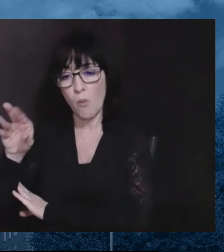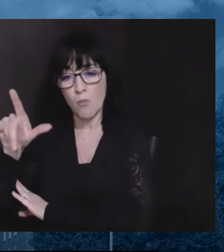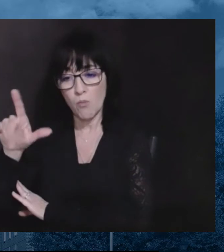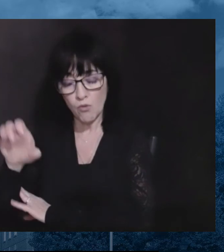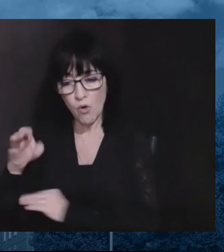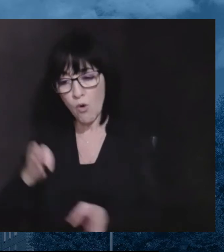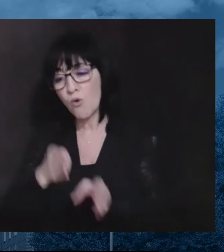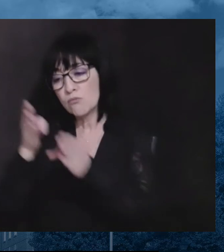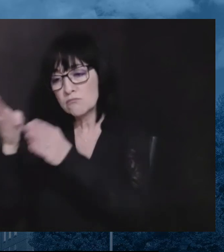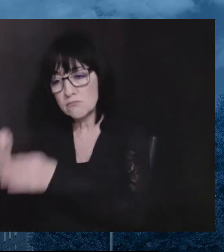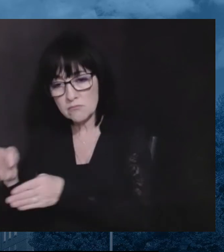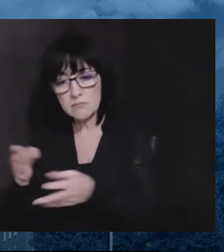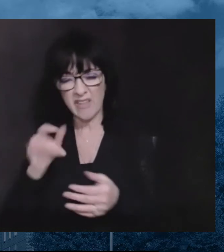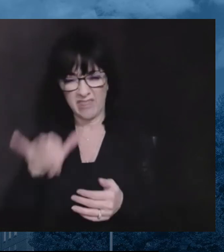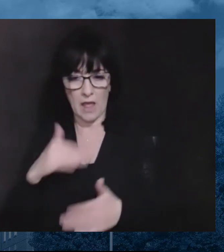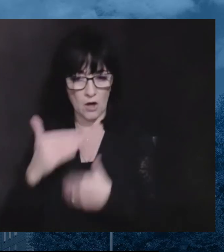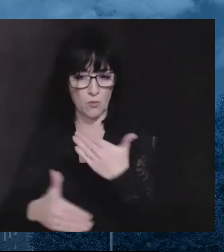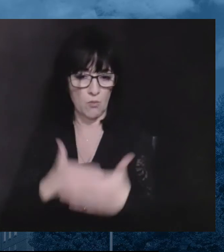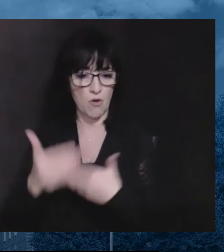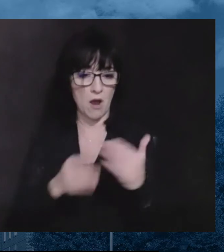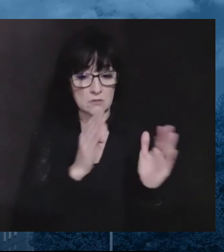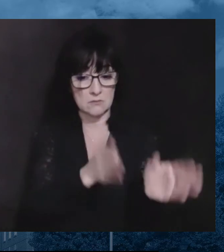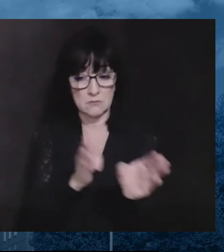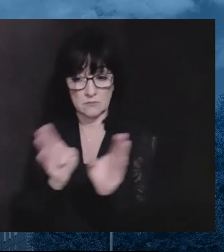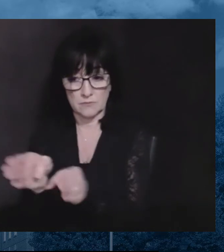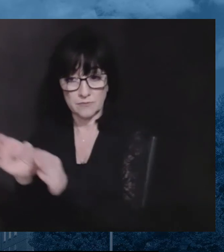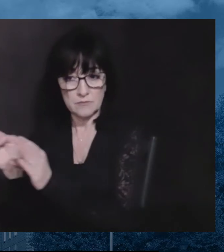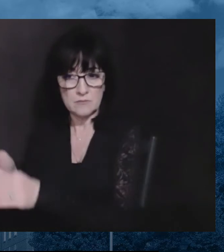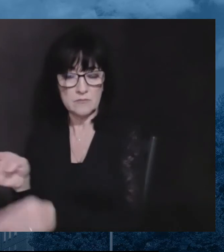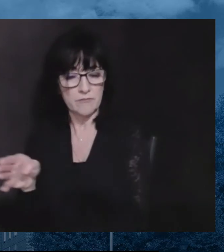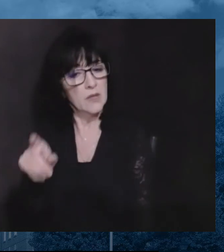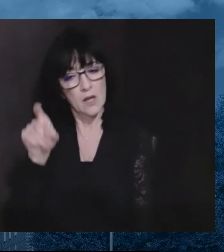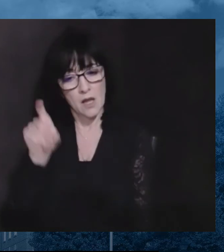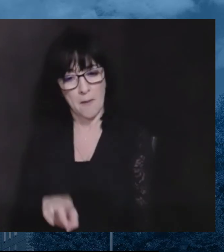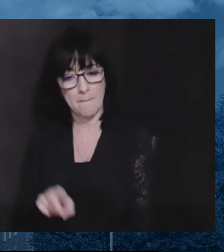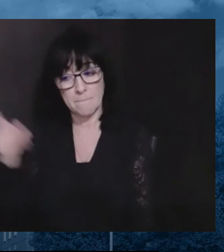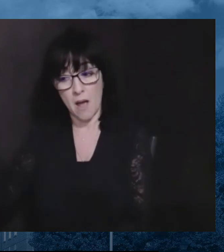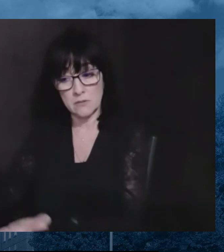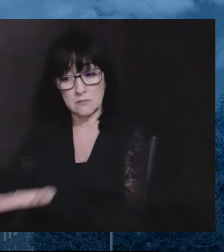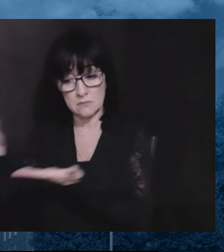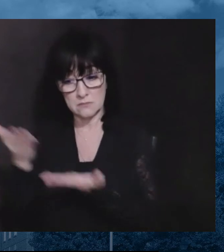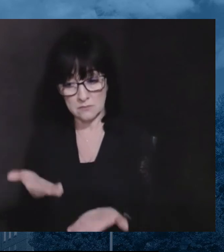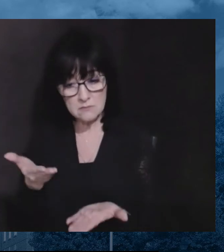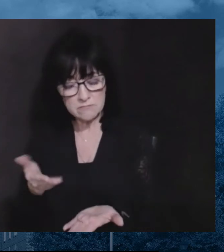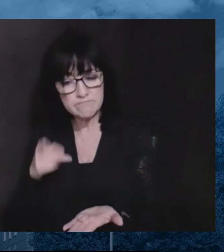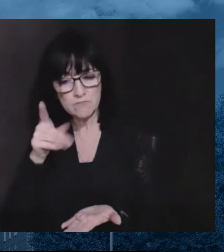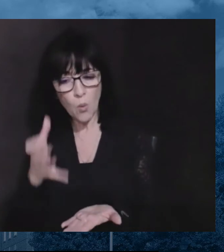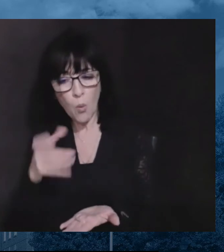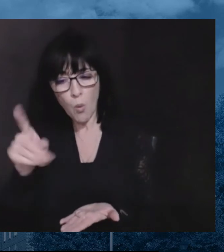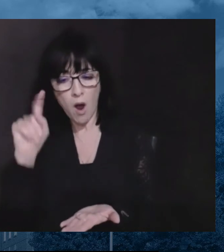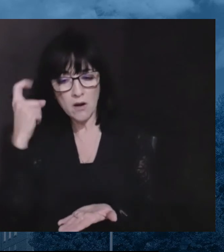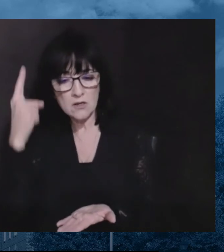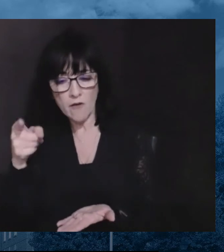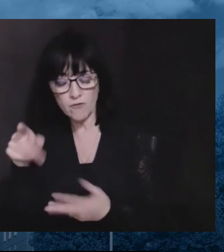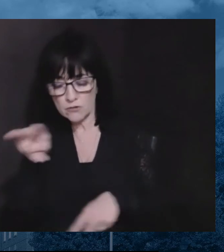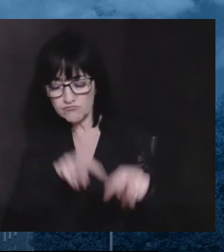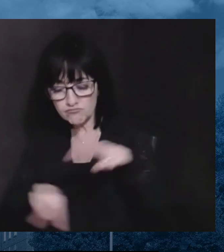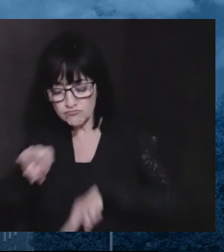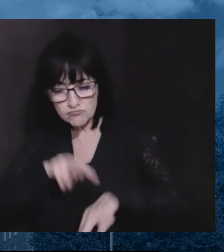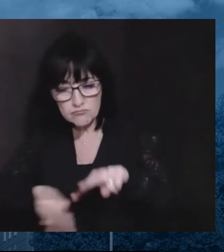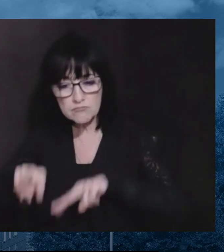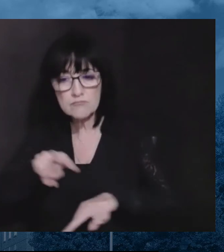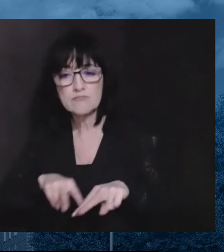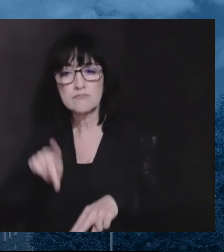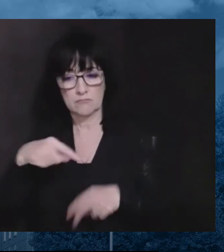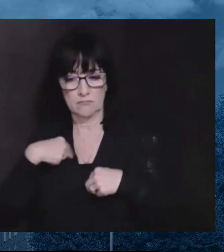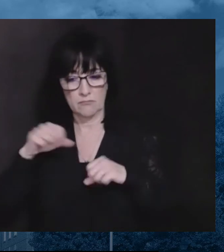Pardons. If they recommend it, they have to recommend it to me for me to confer a commutation, in